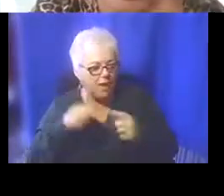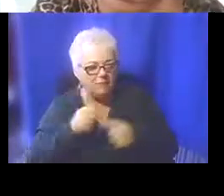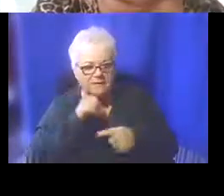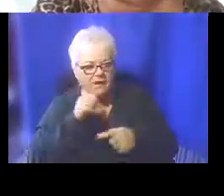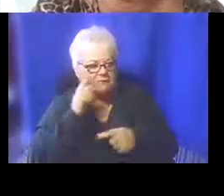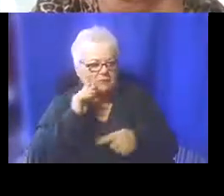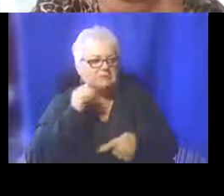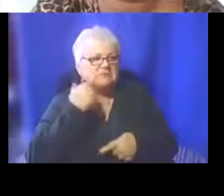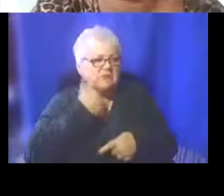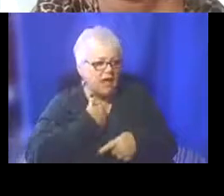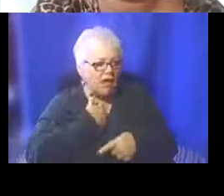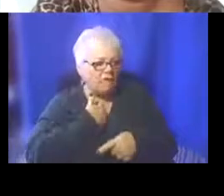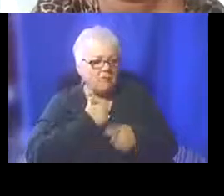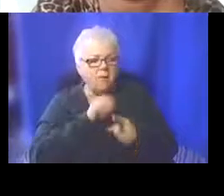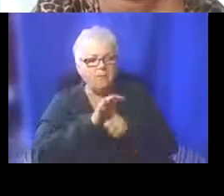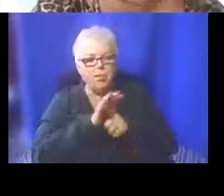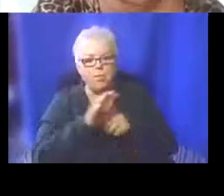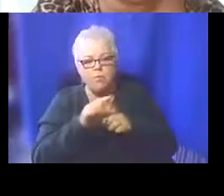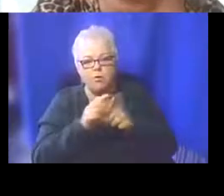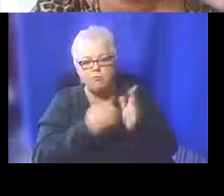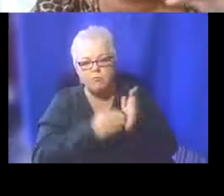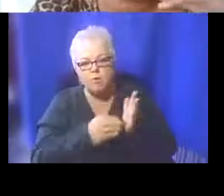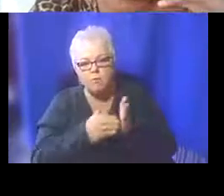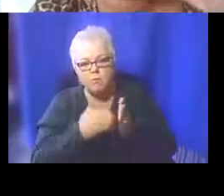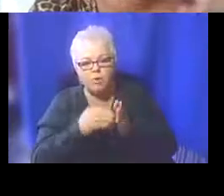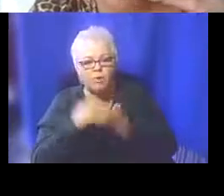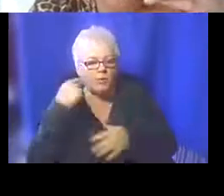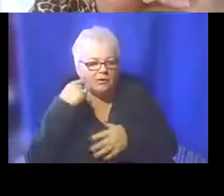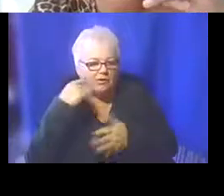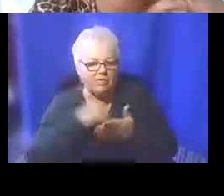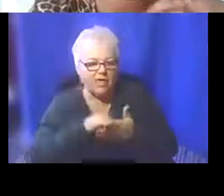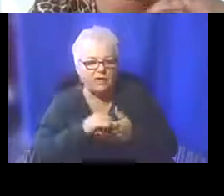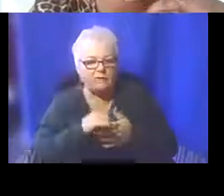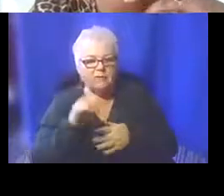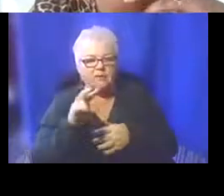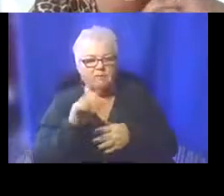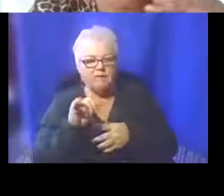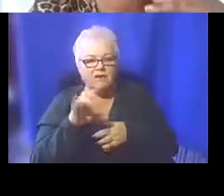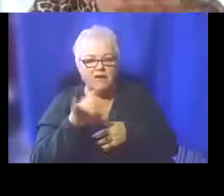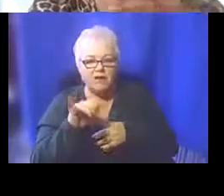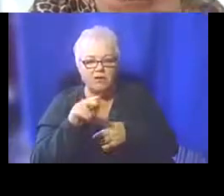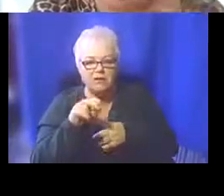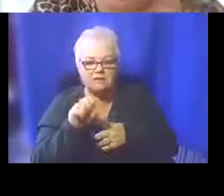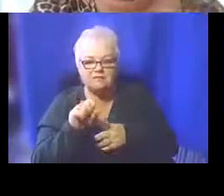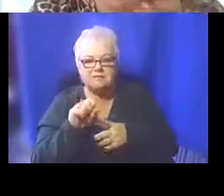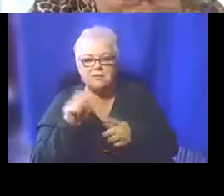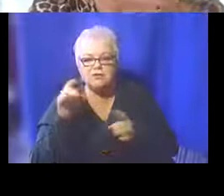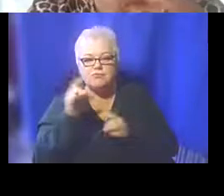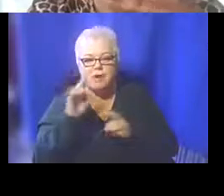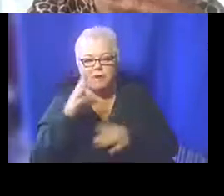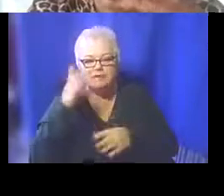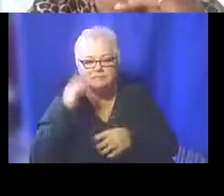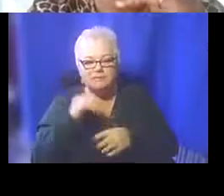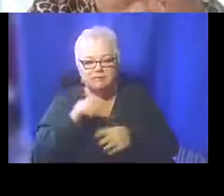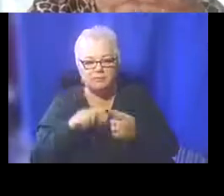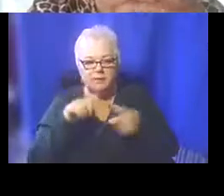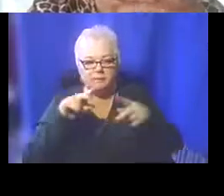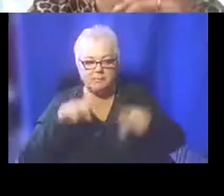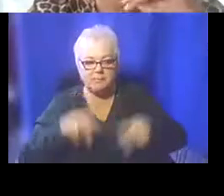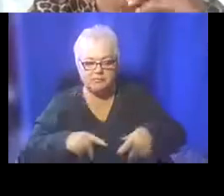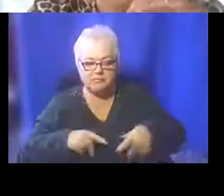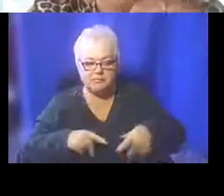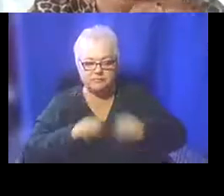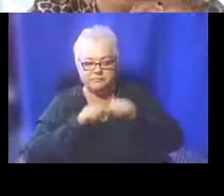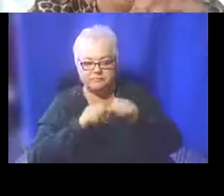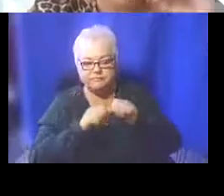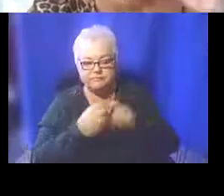sort of a buzzword that's coming up more and more as well. But vicarious trauma is experienced by when a person is